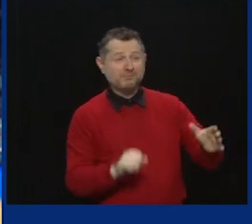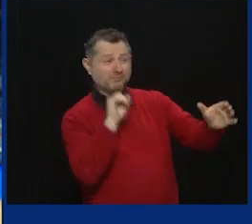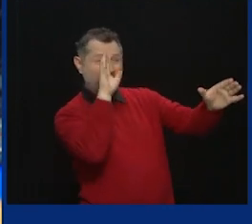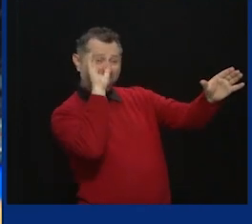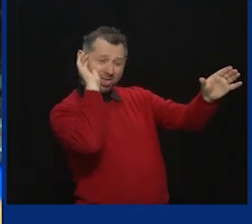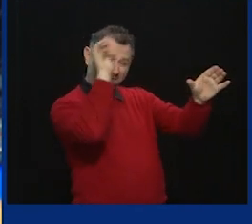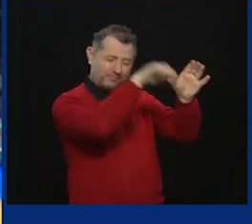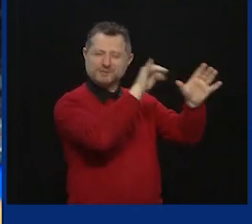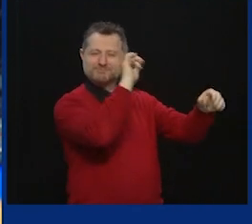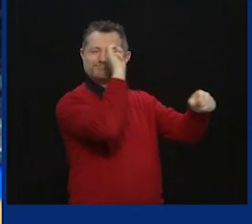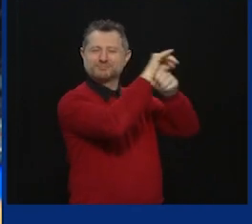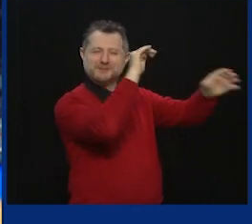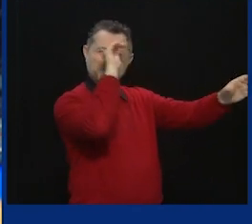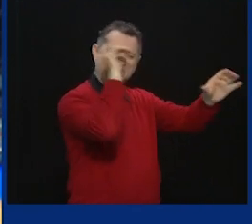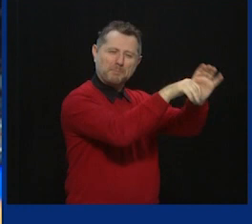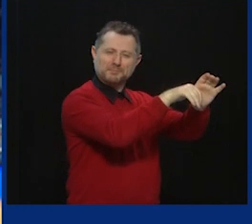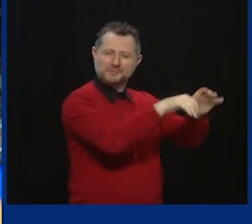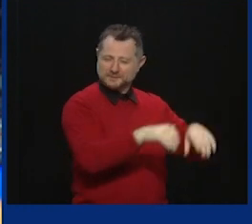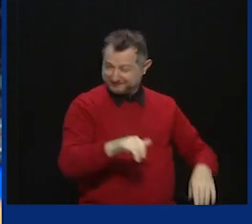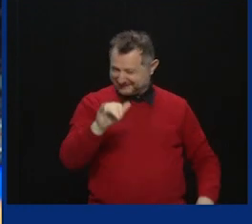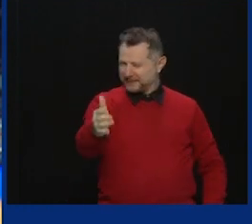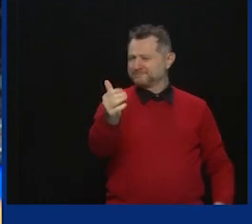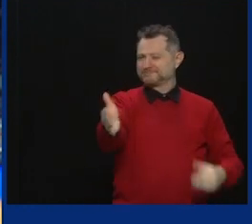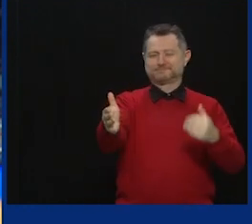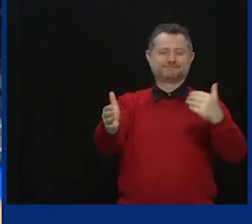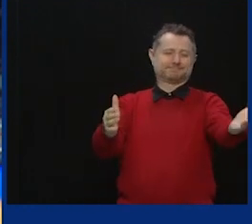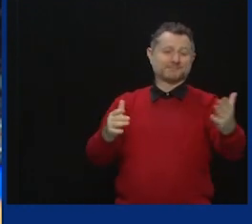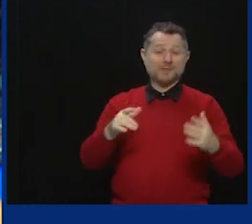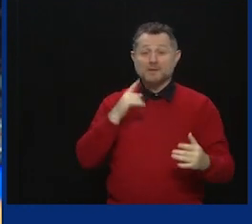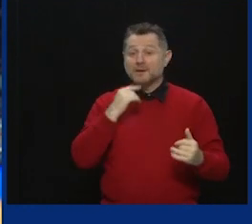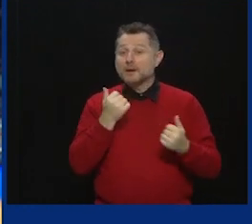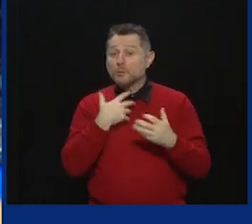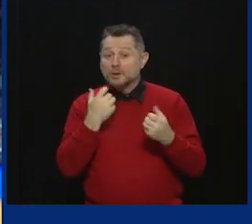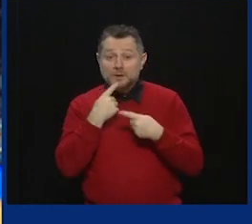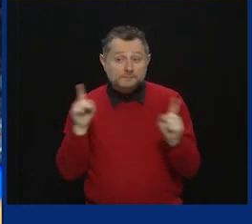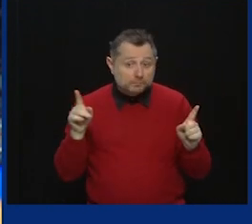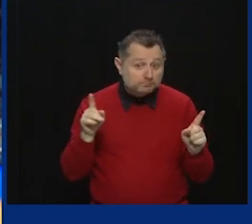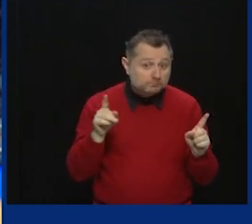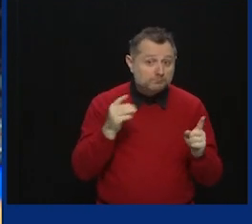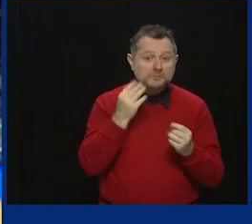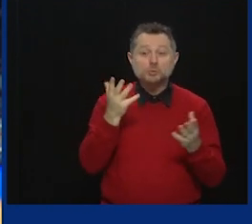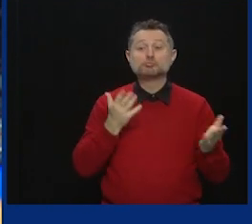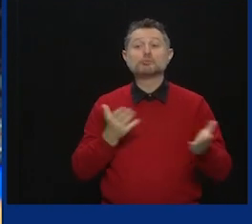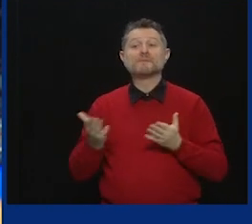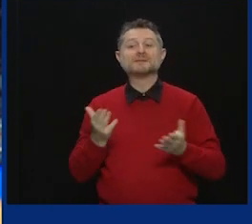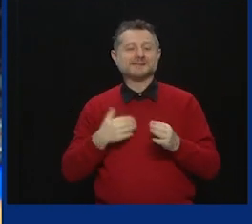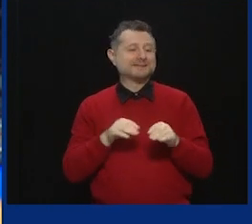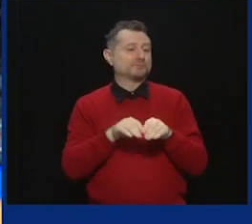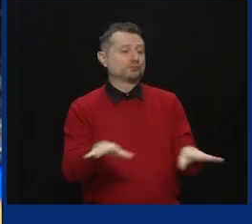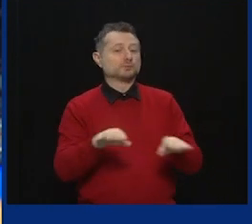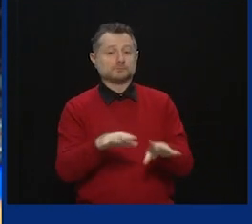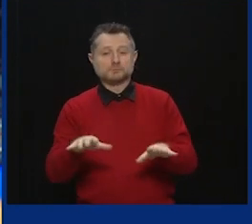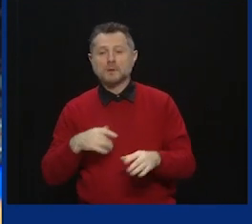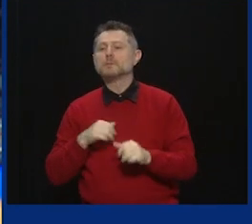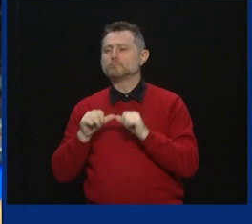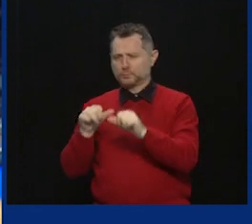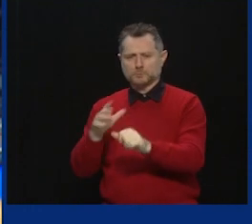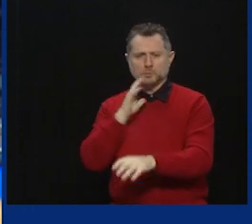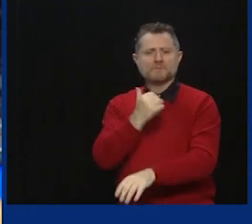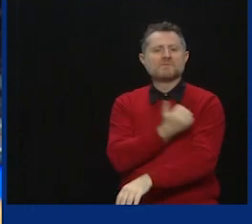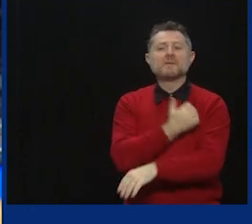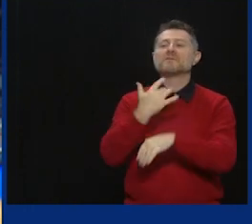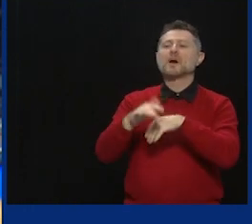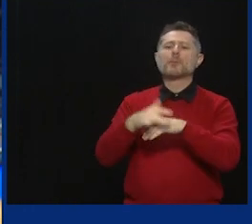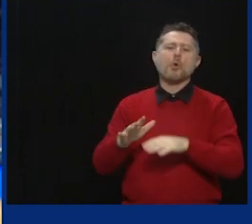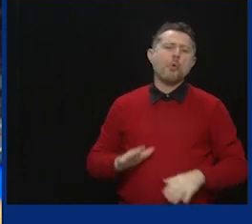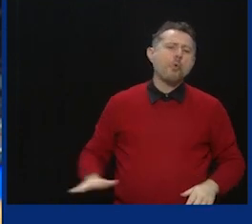slam dunk here. Separate announcement, I want to say that to expand our services, we are now making it permanent that this vaccine is available at all pharmacists.